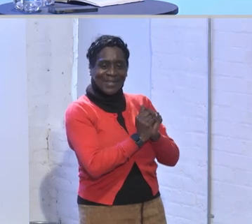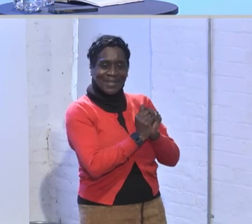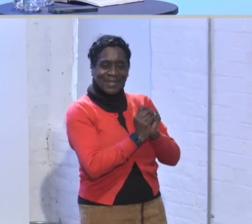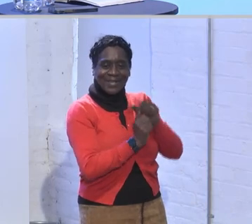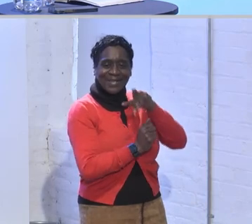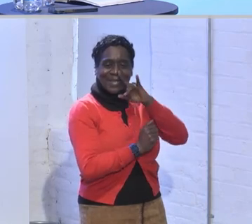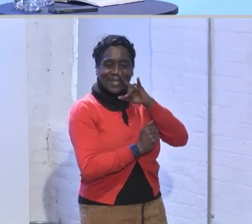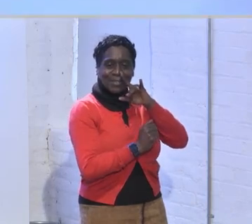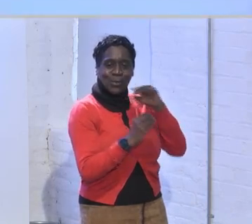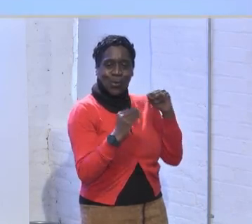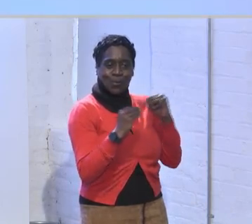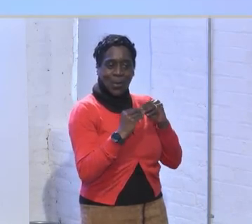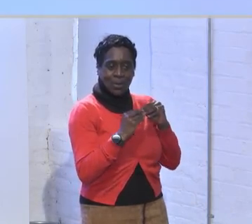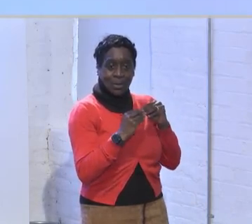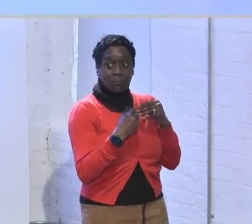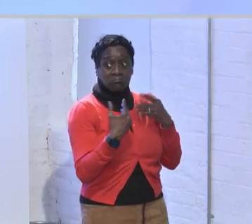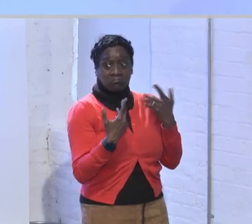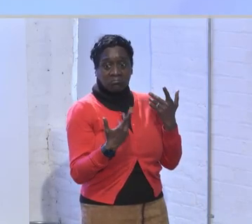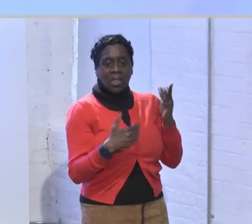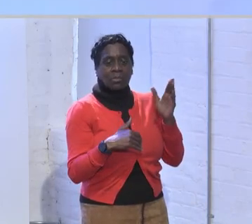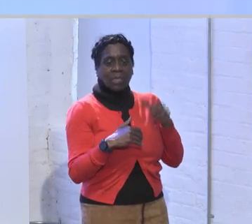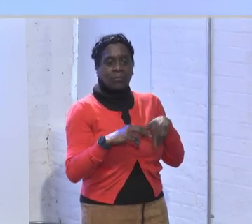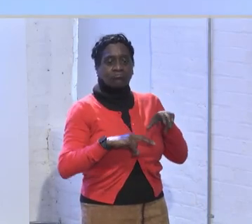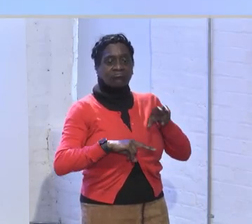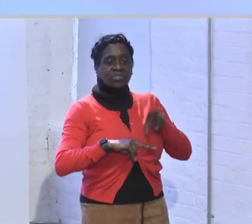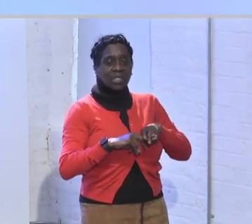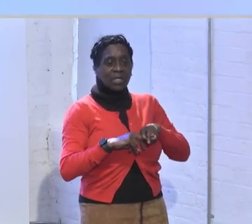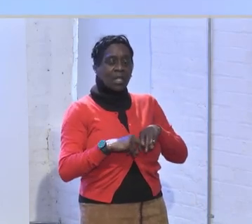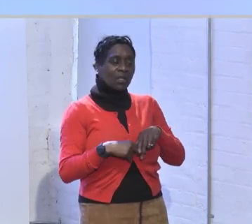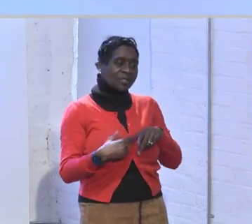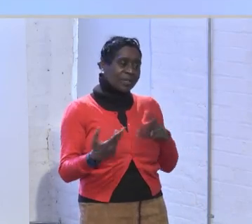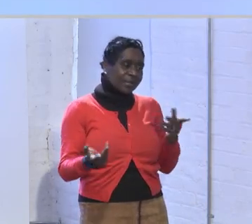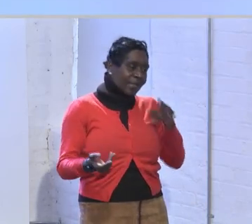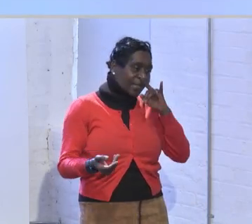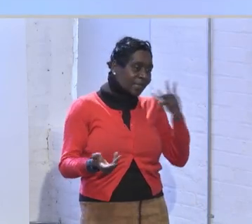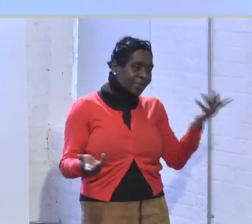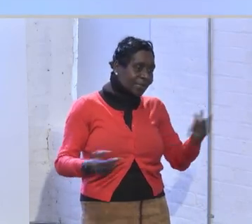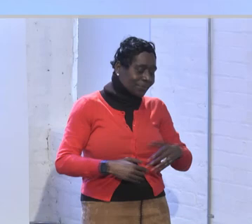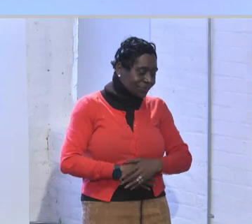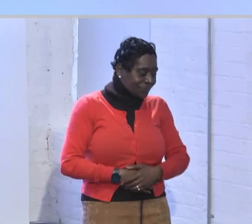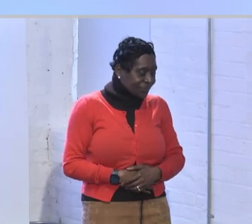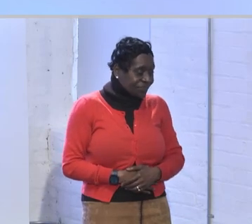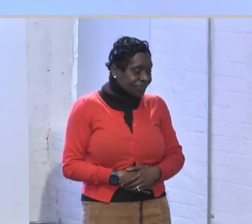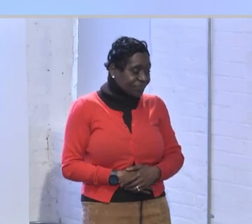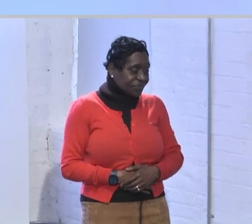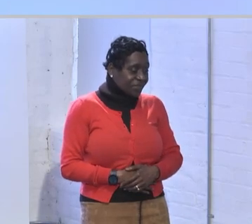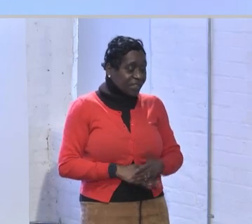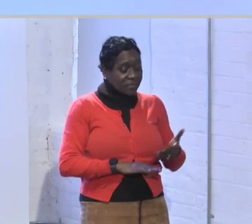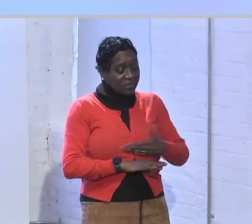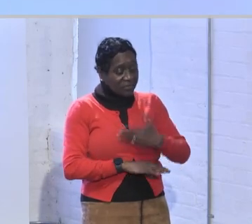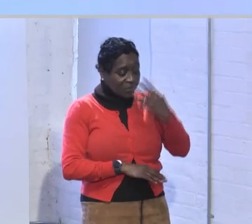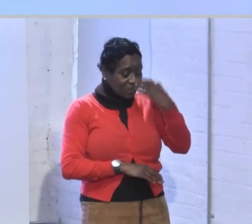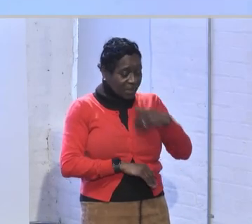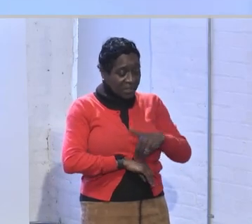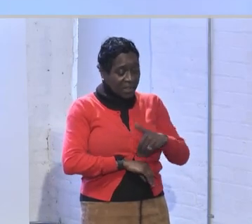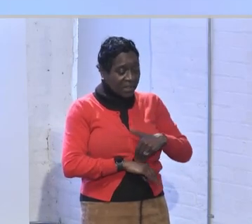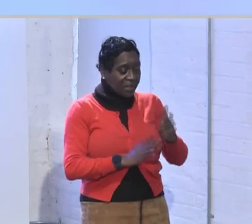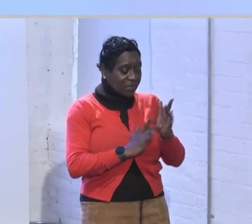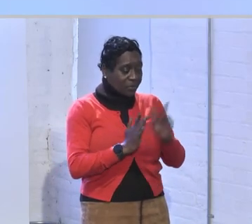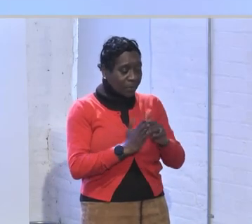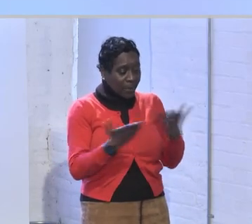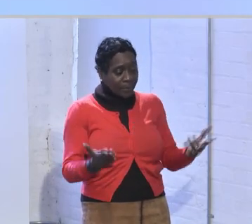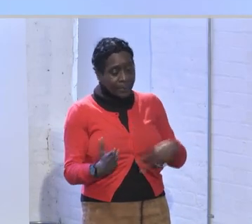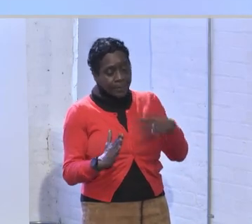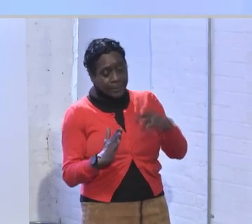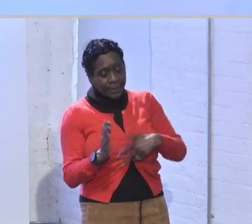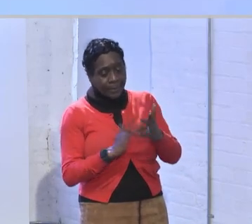further, listen, than sitting down and saying, okay, kids, it's right before bedtime. Get your Bibles out. We're going to